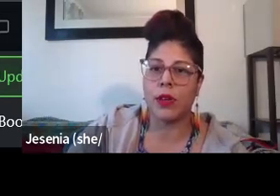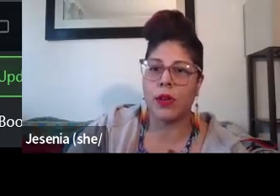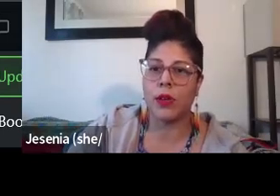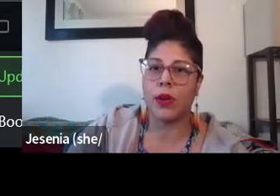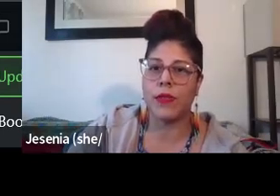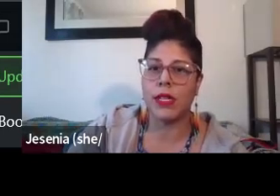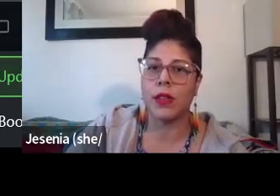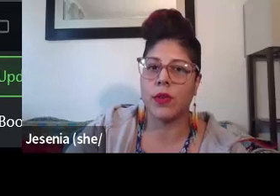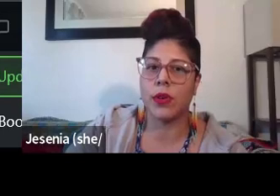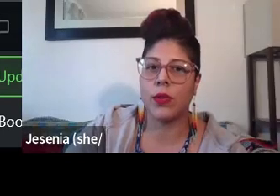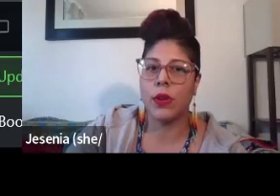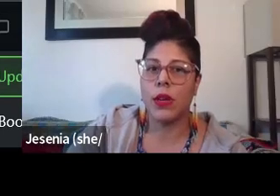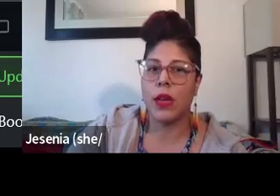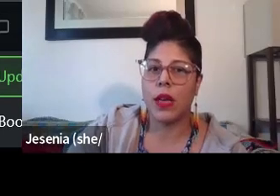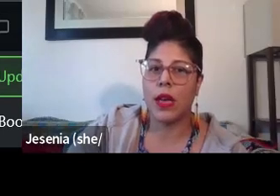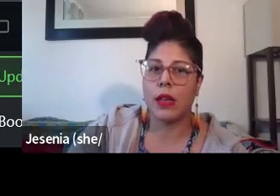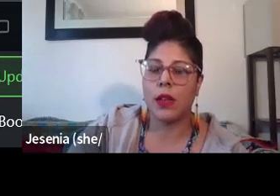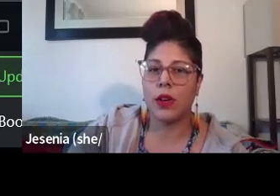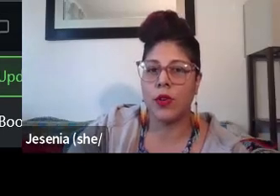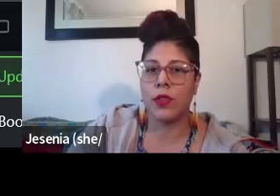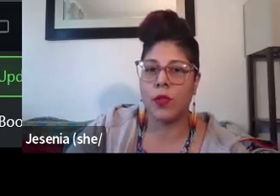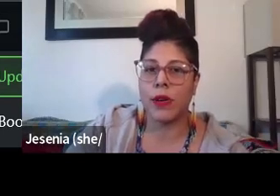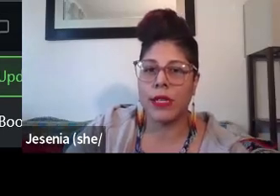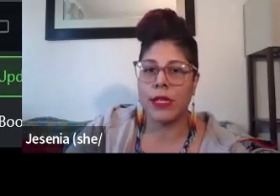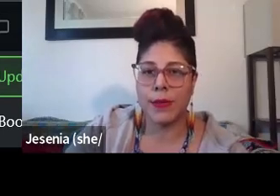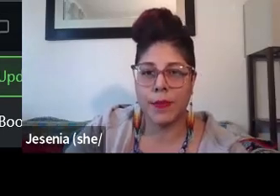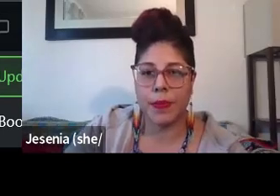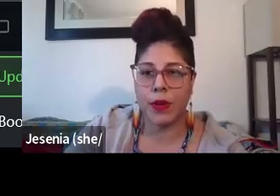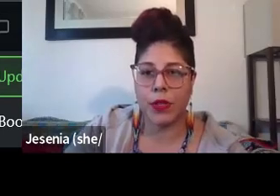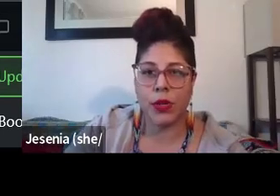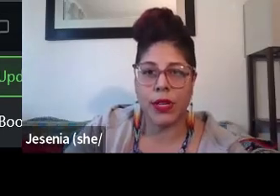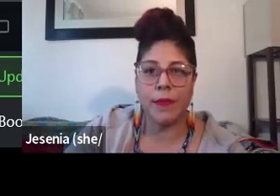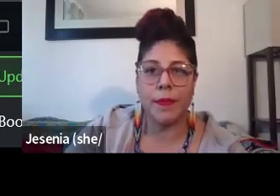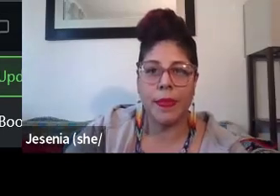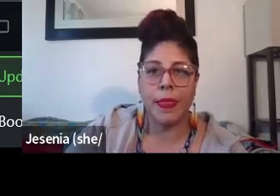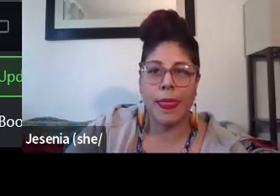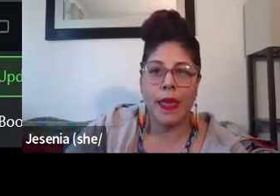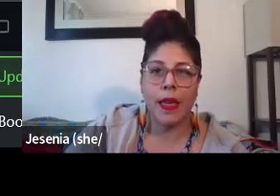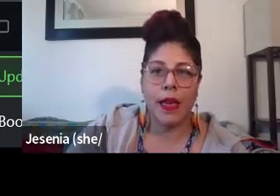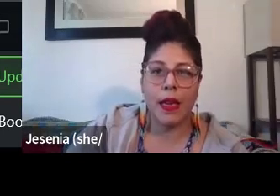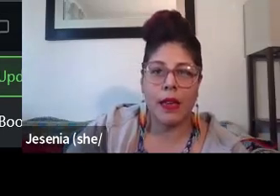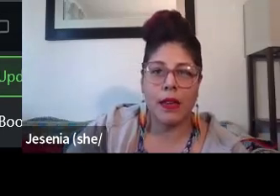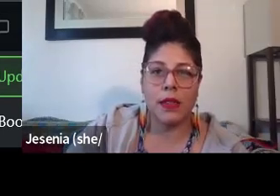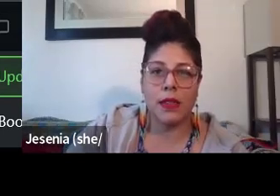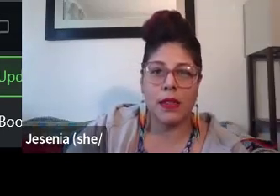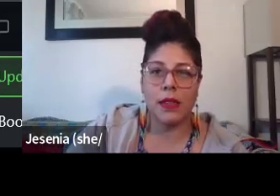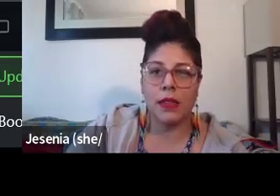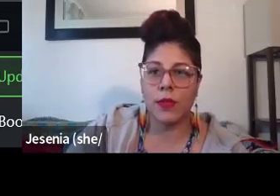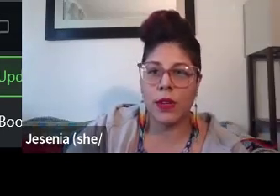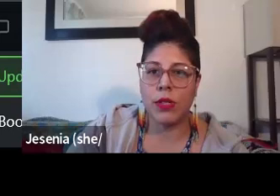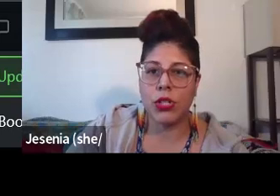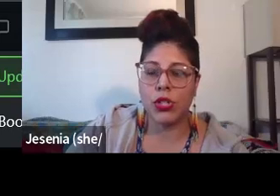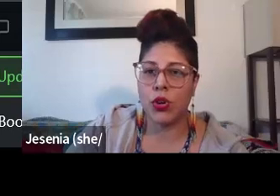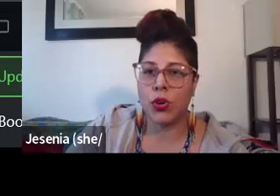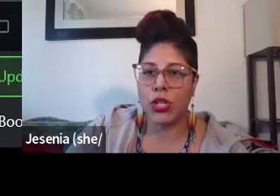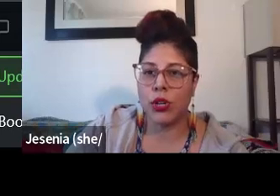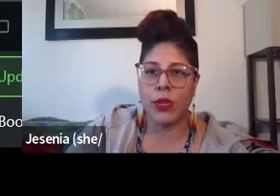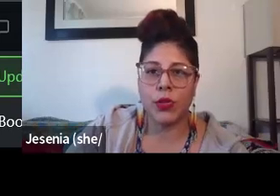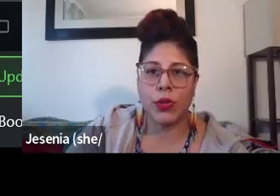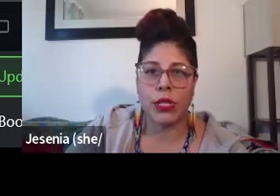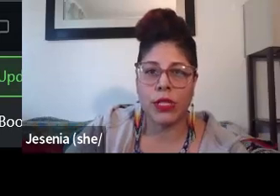see various screenshots of past virtual protest events. That is the project that I'm proposing and